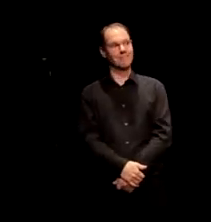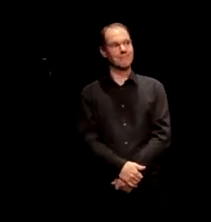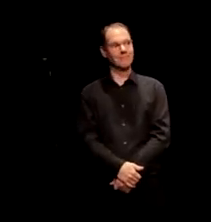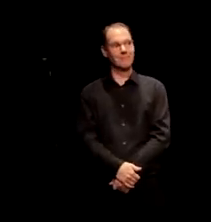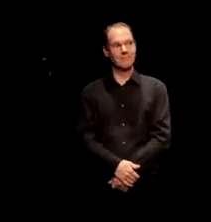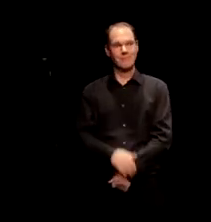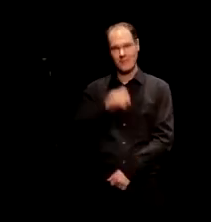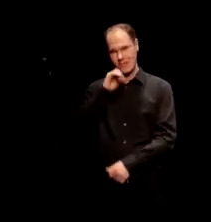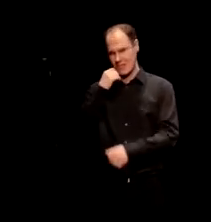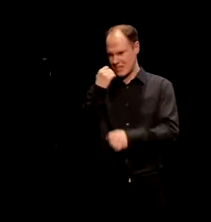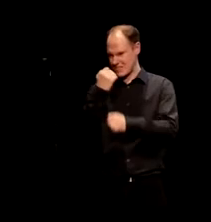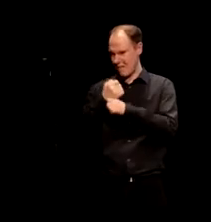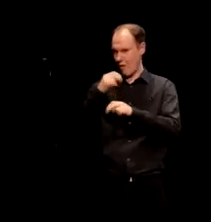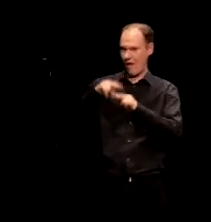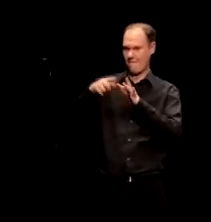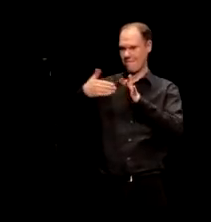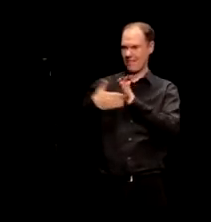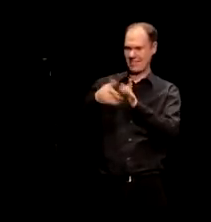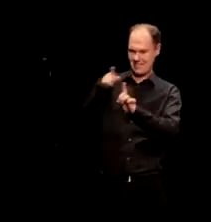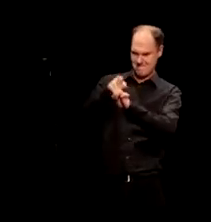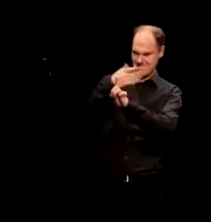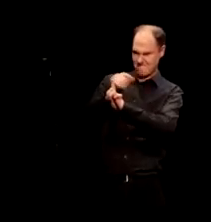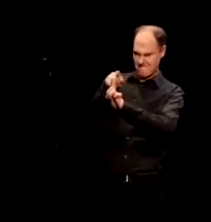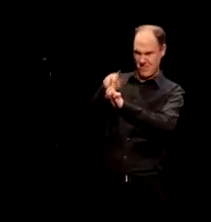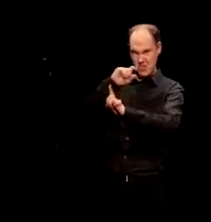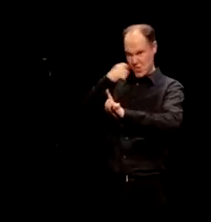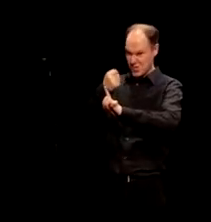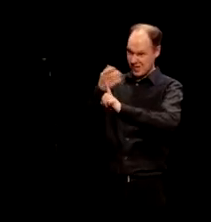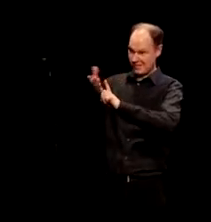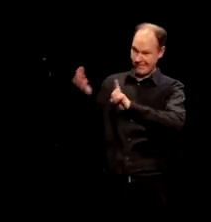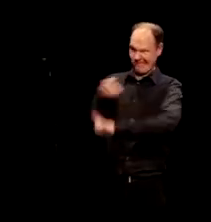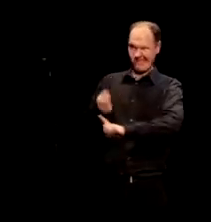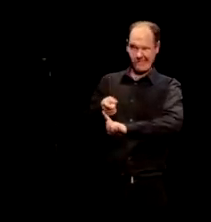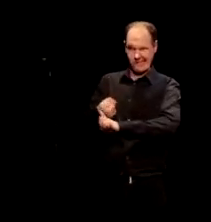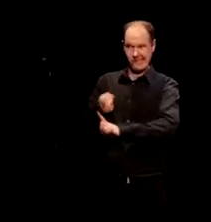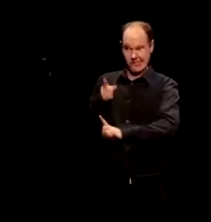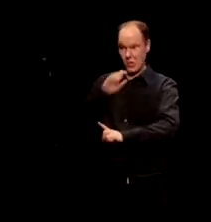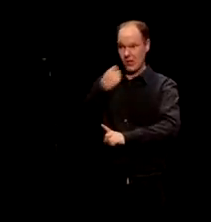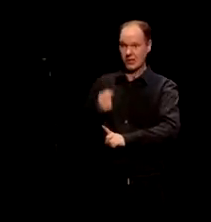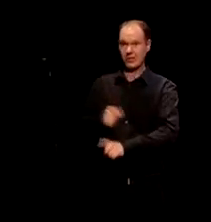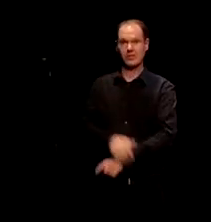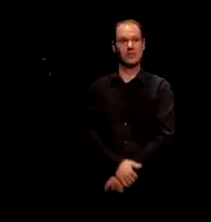I will get you, Gerald Fitzroy, if it is the last thing I do.